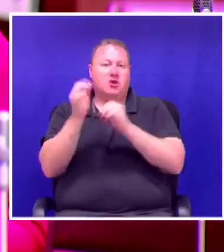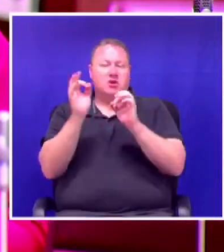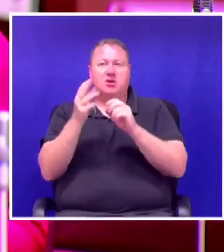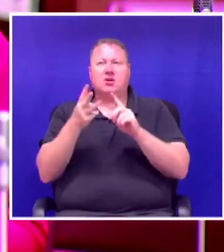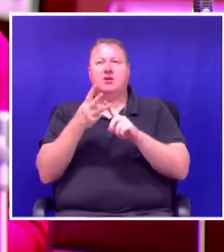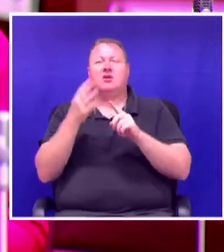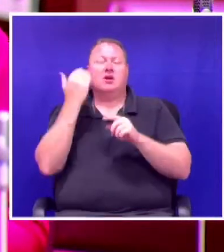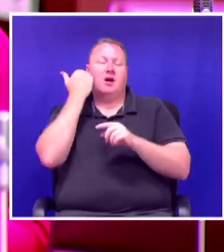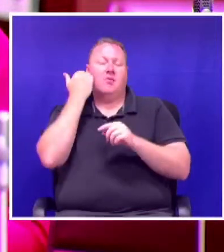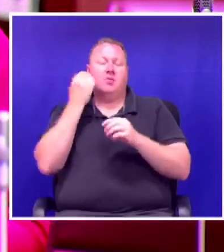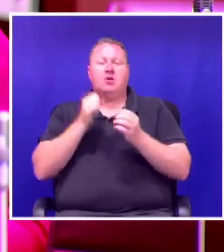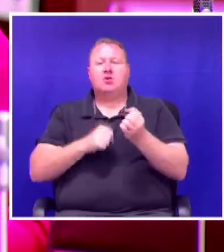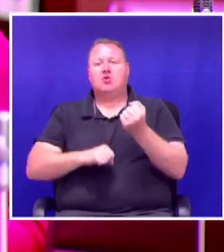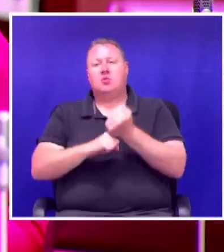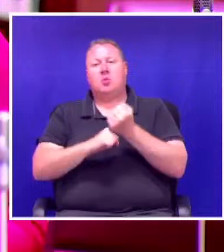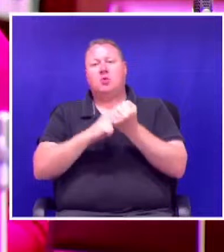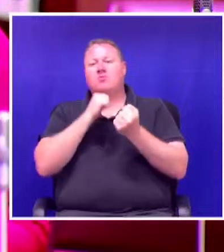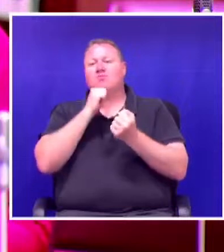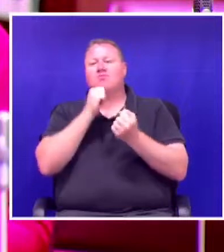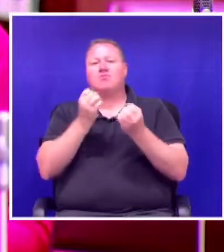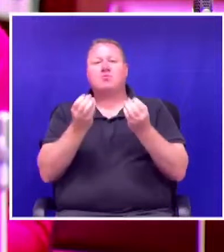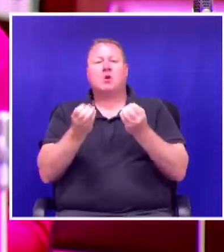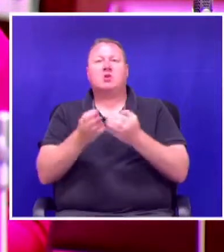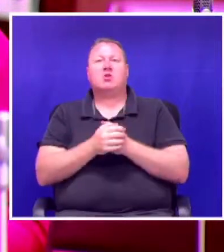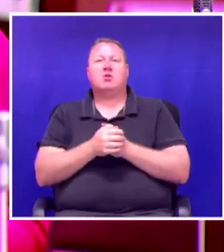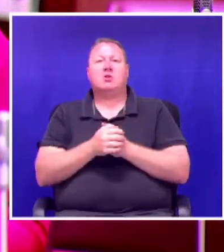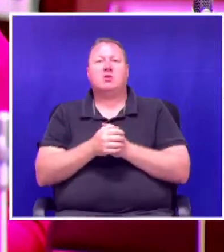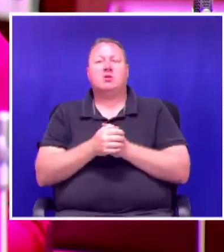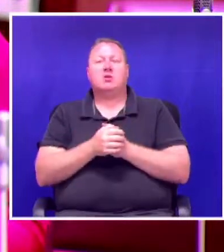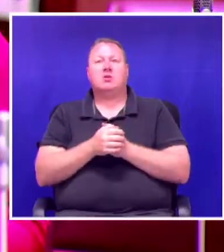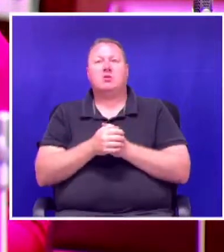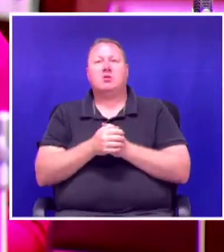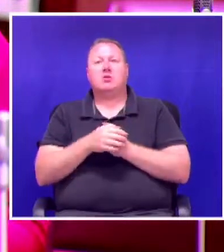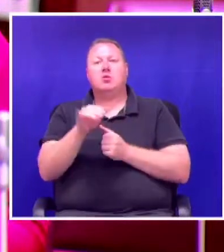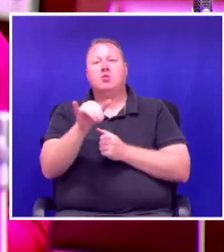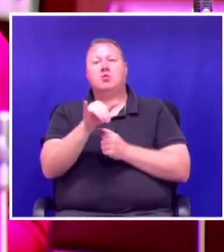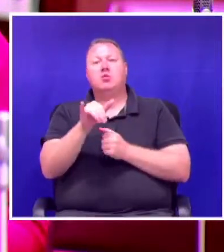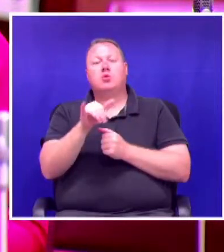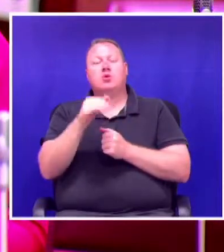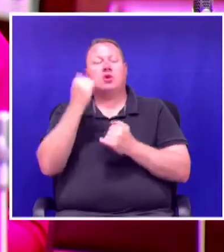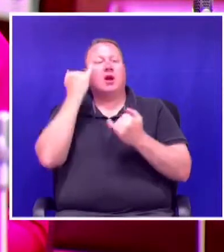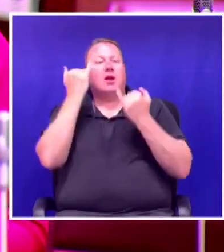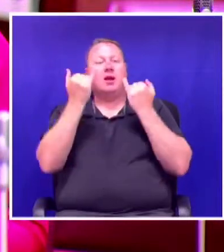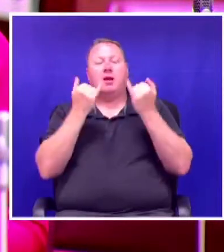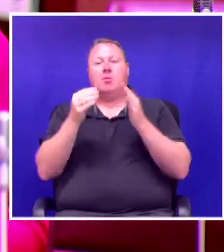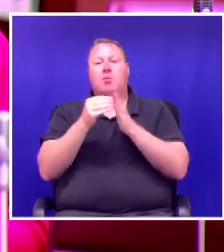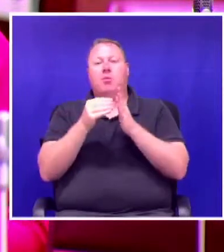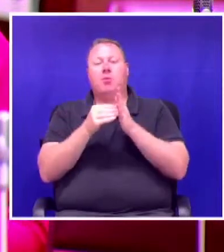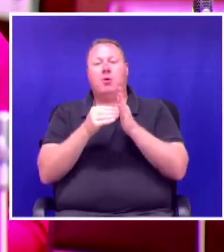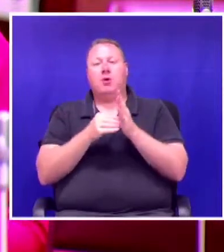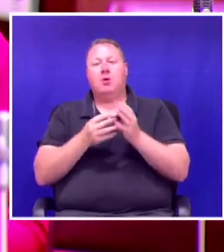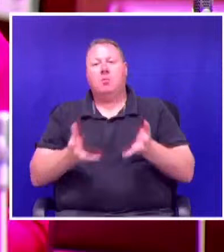government support. In light of this, which initiatives have you taken to promote